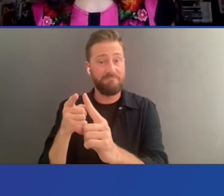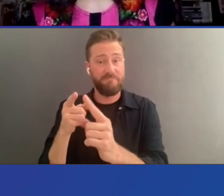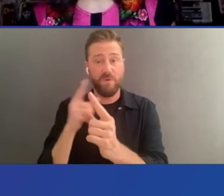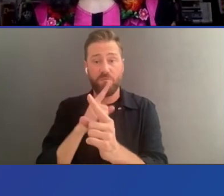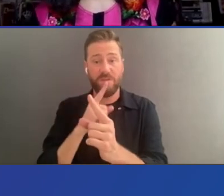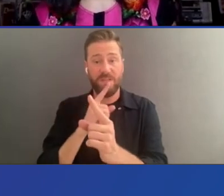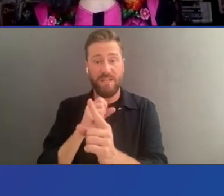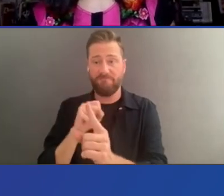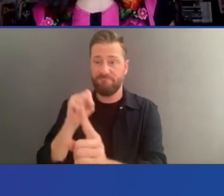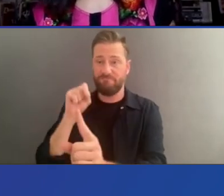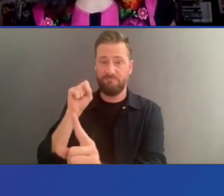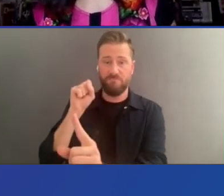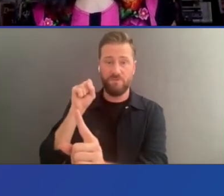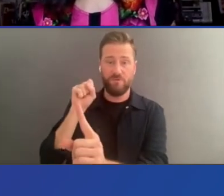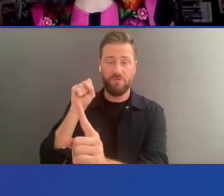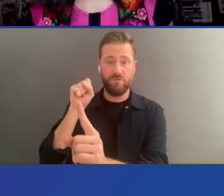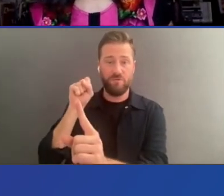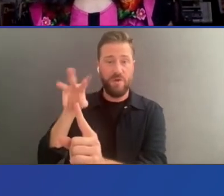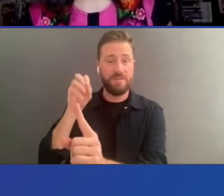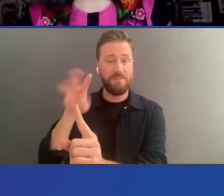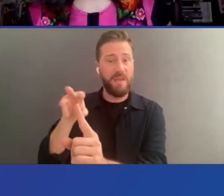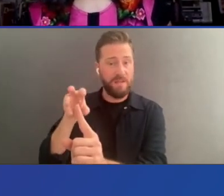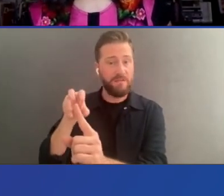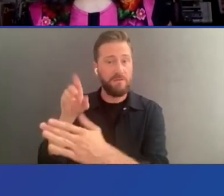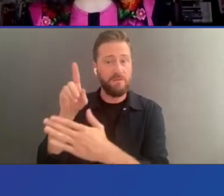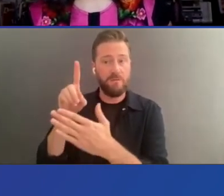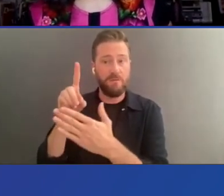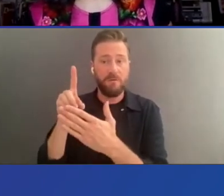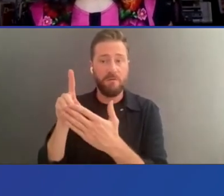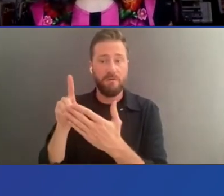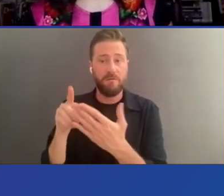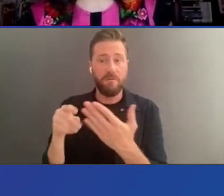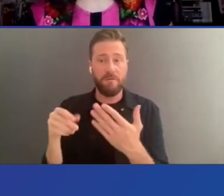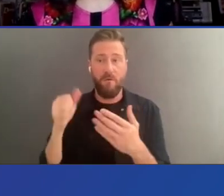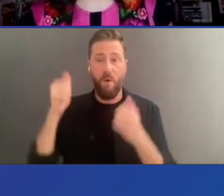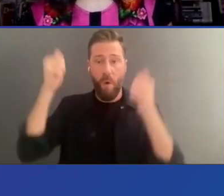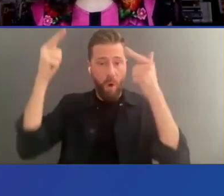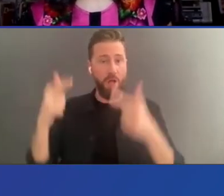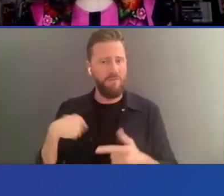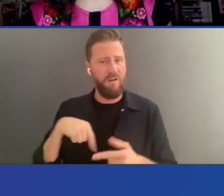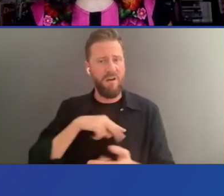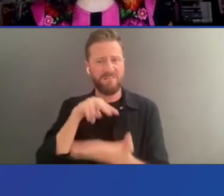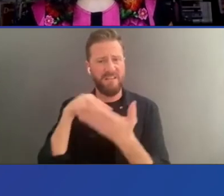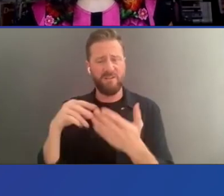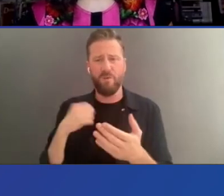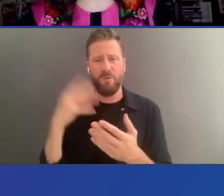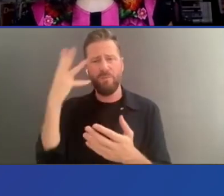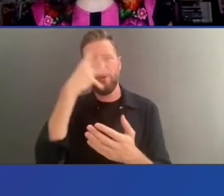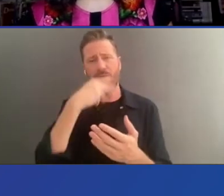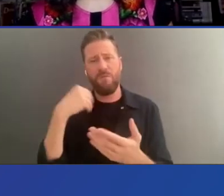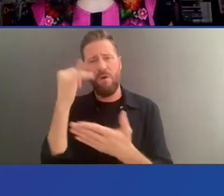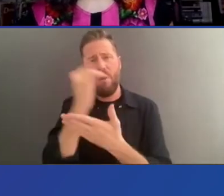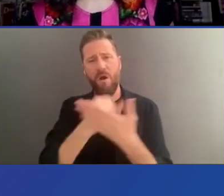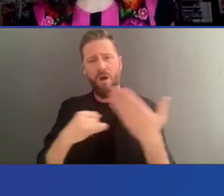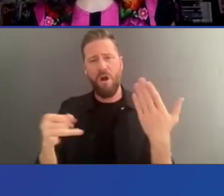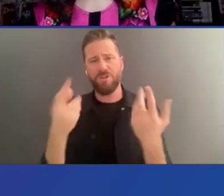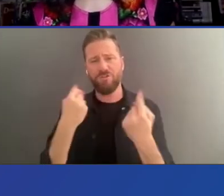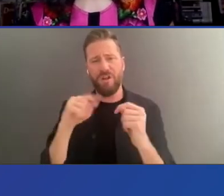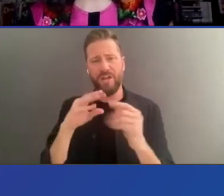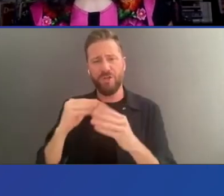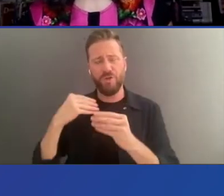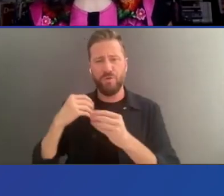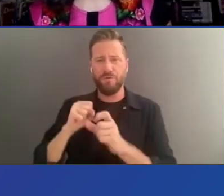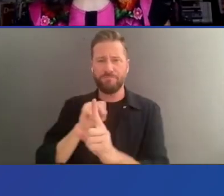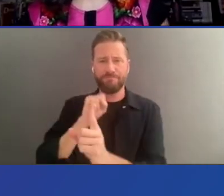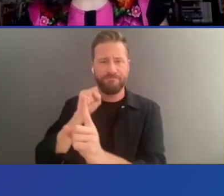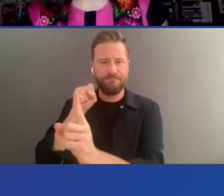transmit each of them, Paula and Lucina and Sahi, beautiful arts to people. Just have to keep